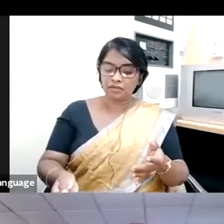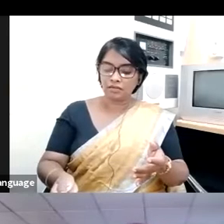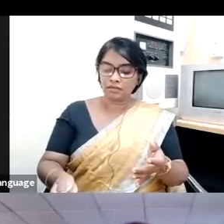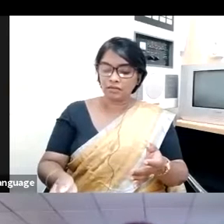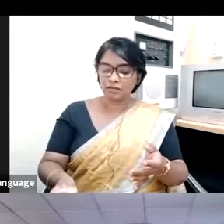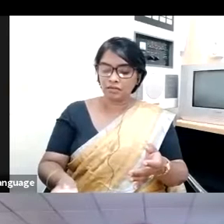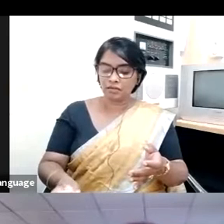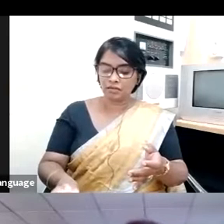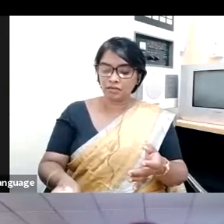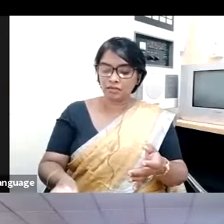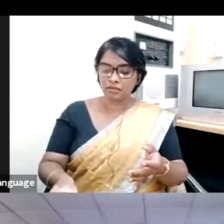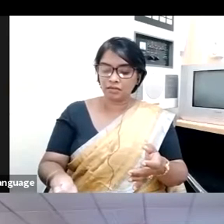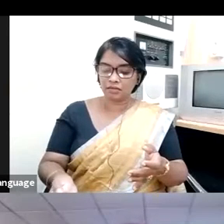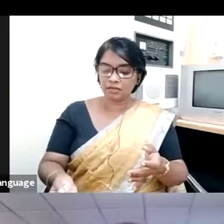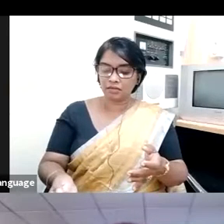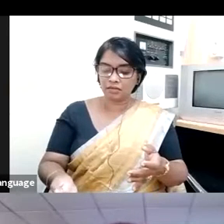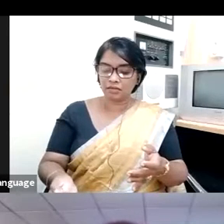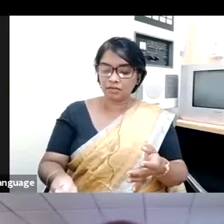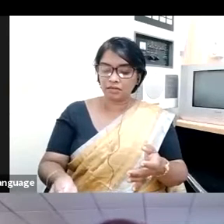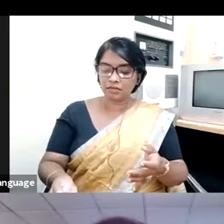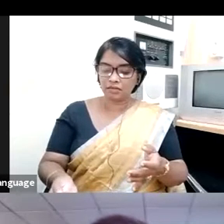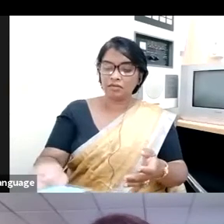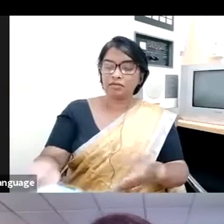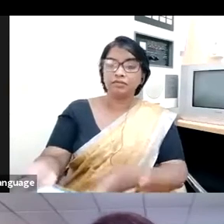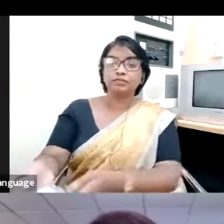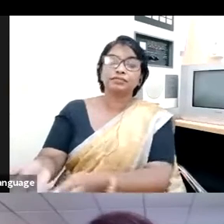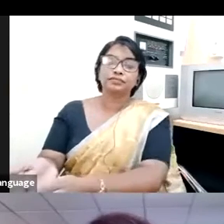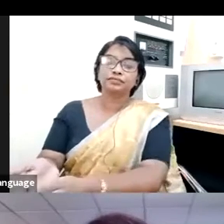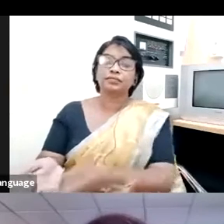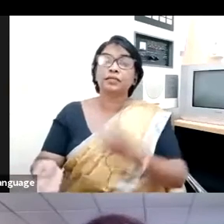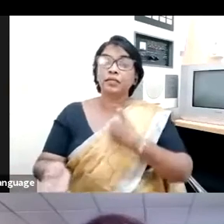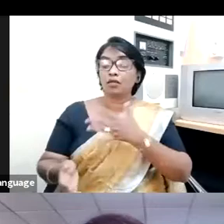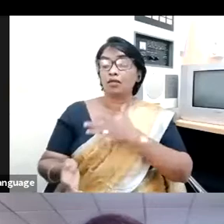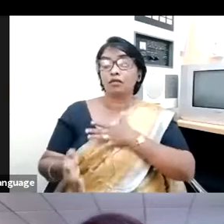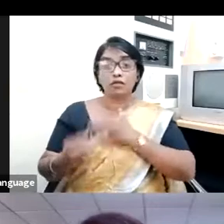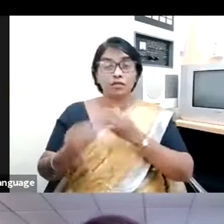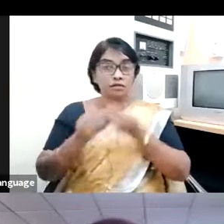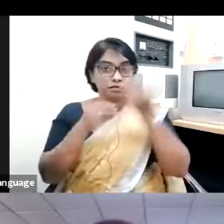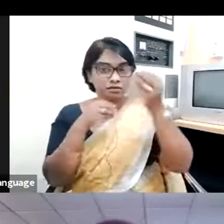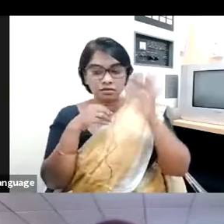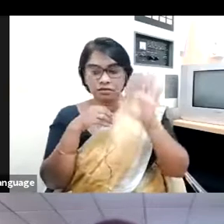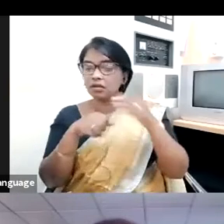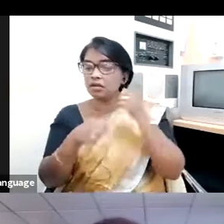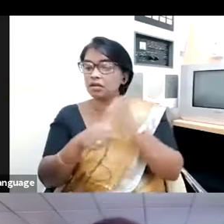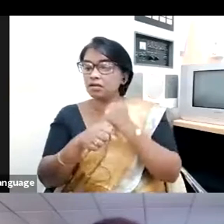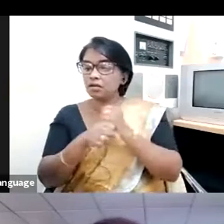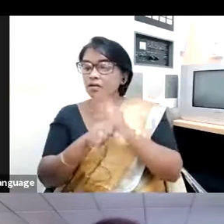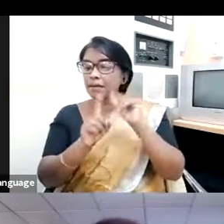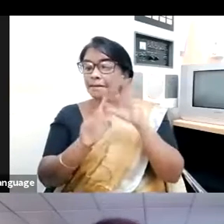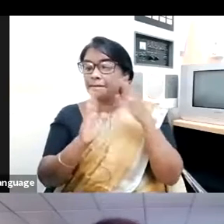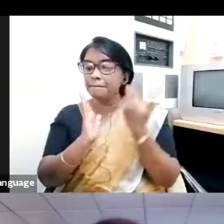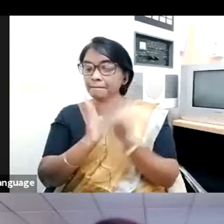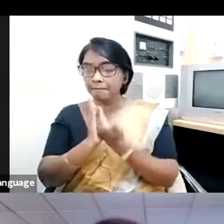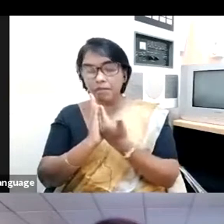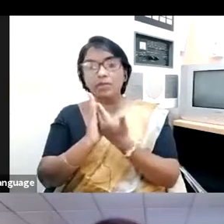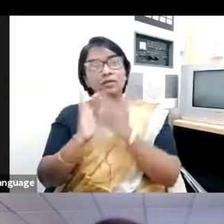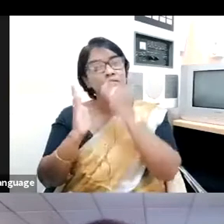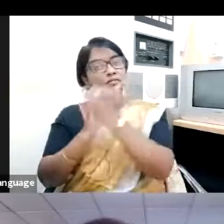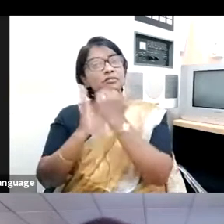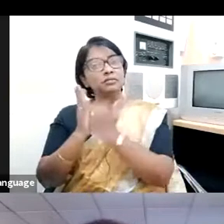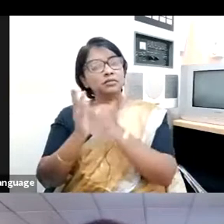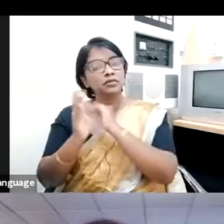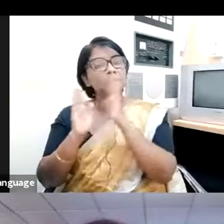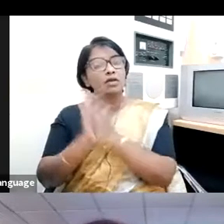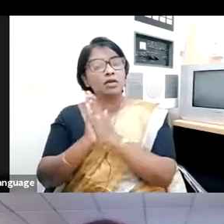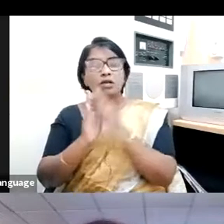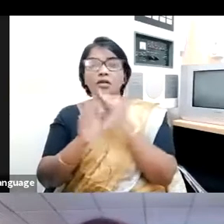all our work into the government's policy documents that go out to the various conventions and stand as